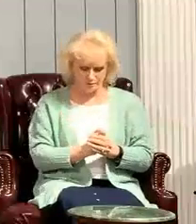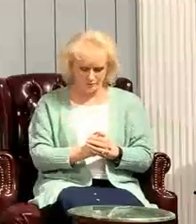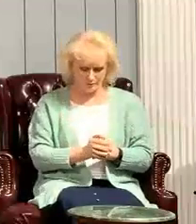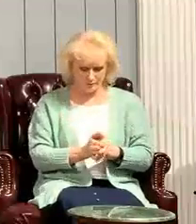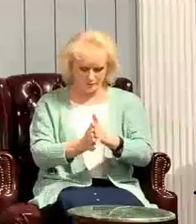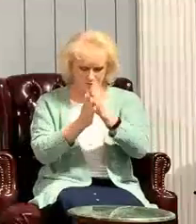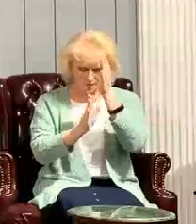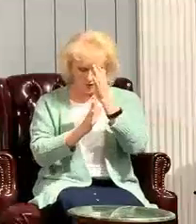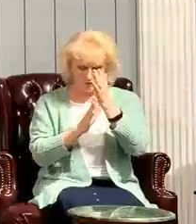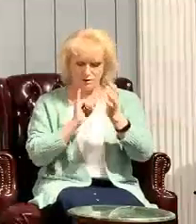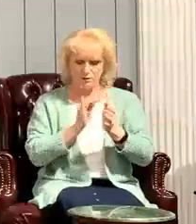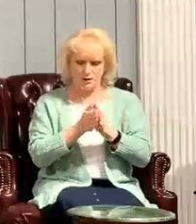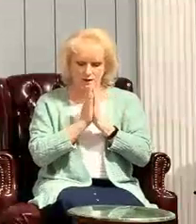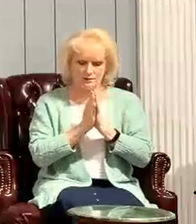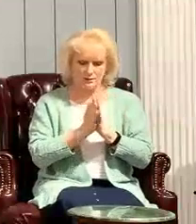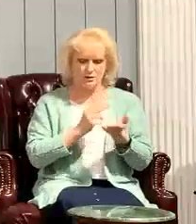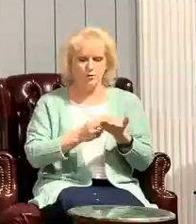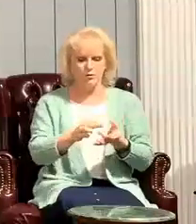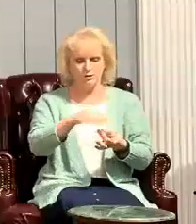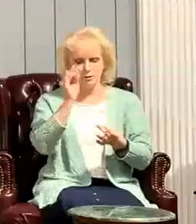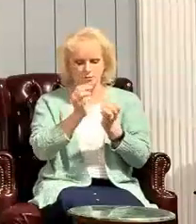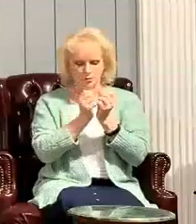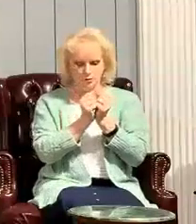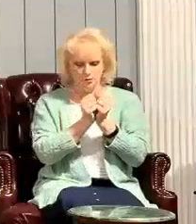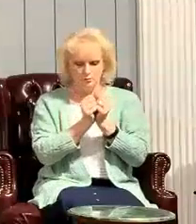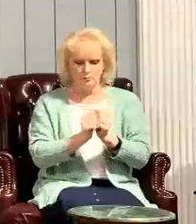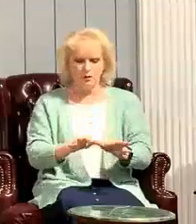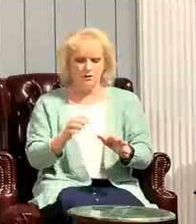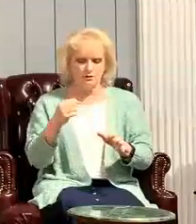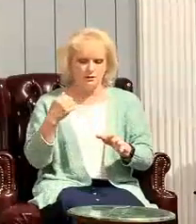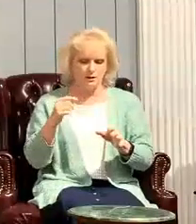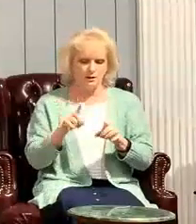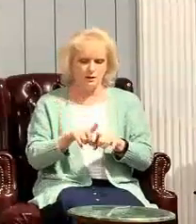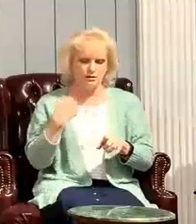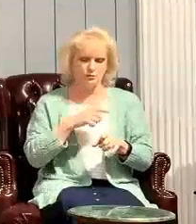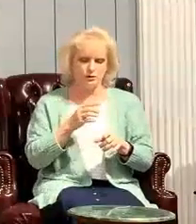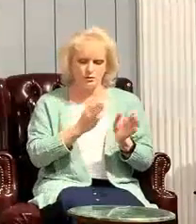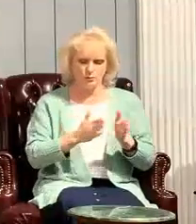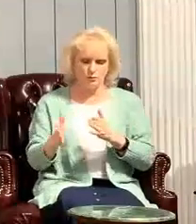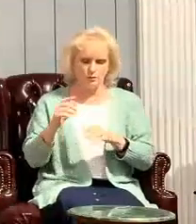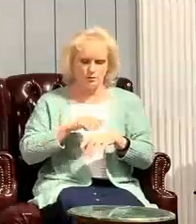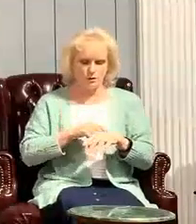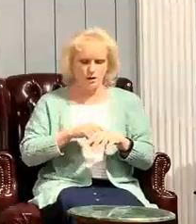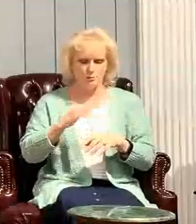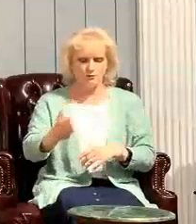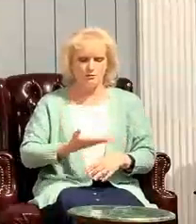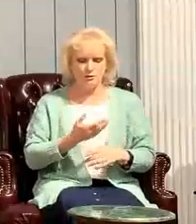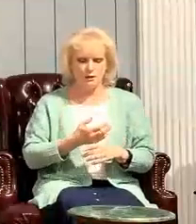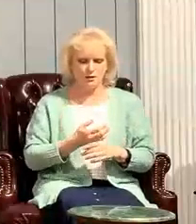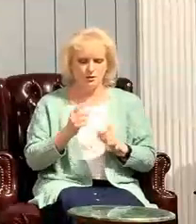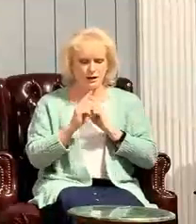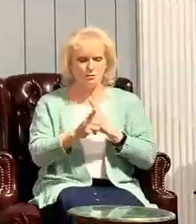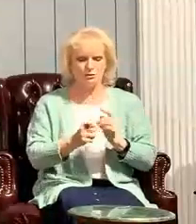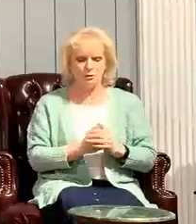to ask you now that your Holy Spirit will bless as we prepare now for just a time of invitation and response.